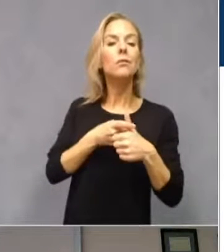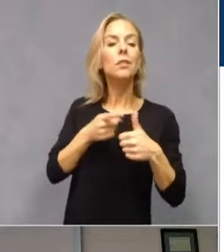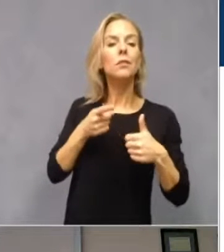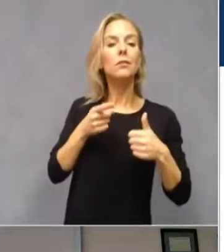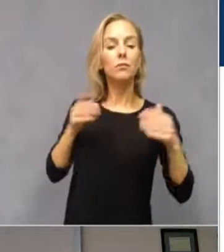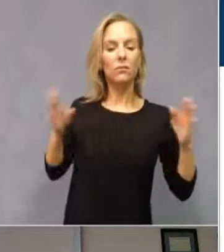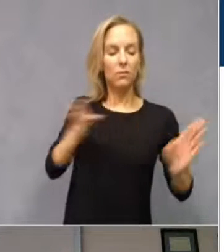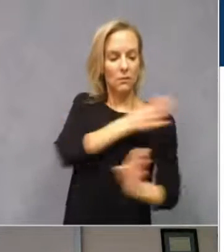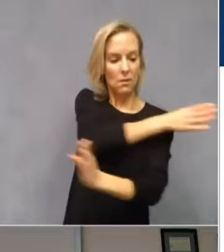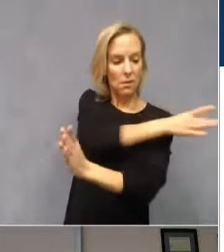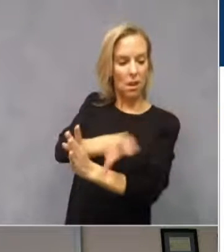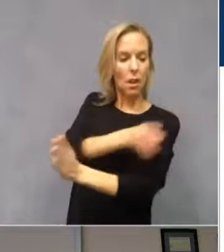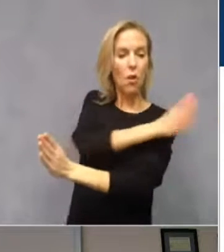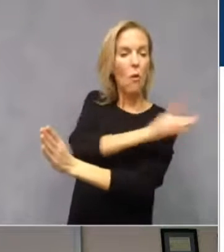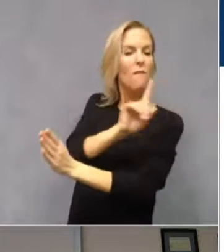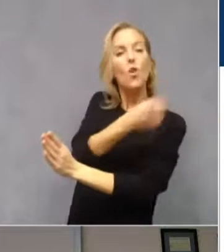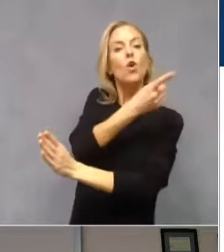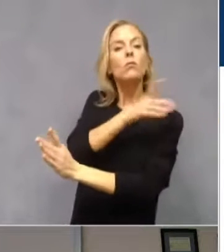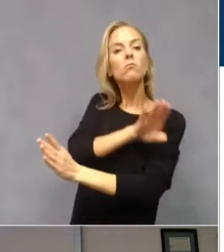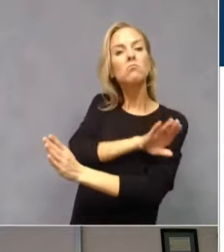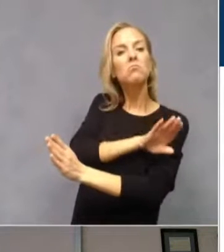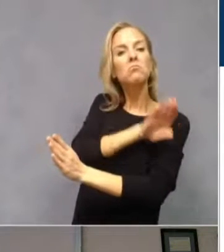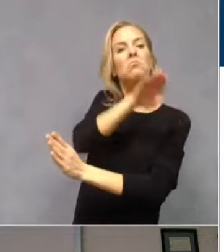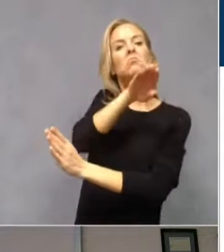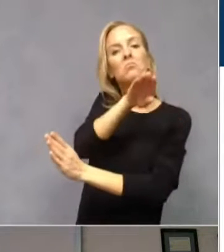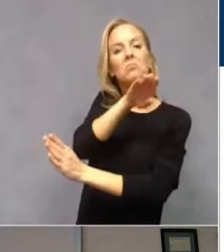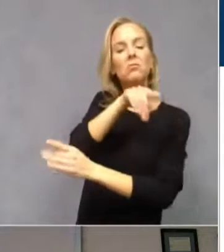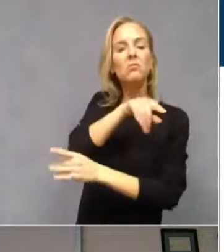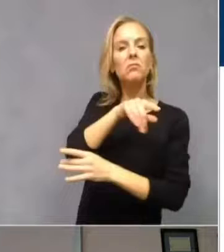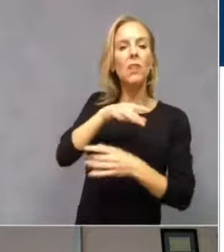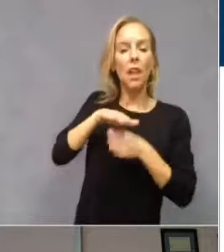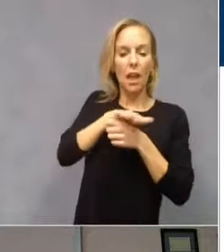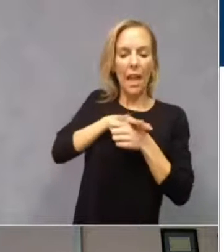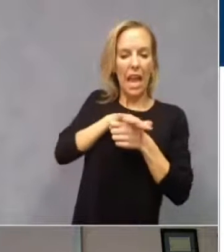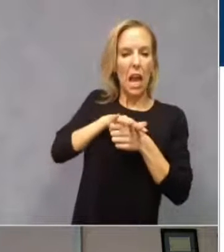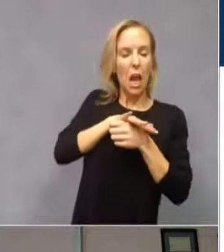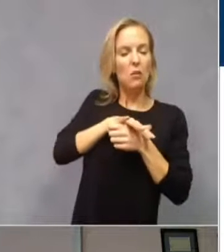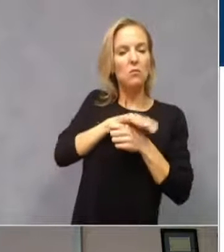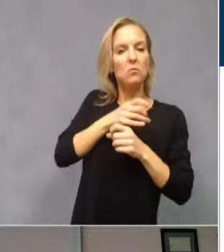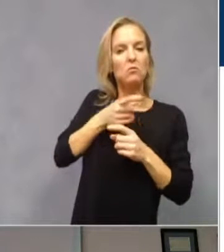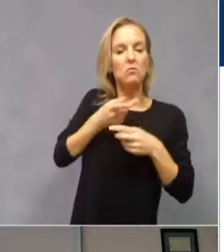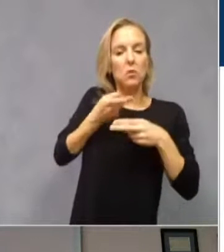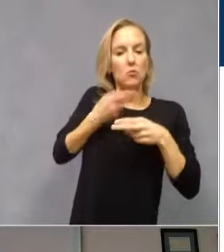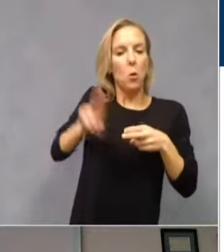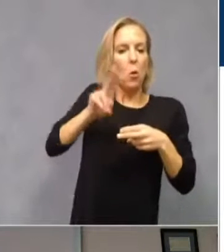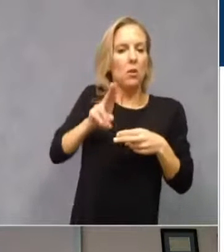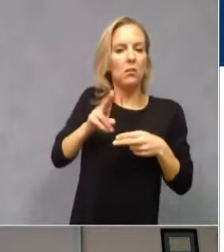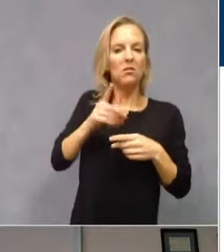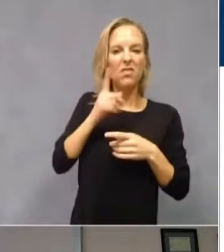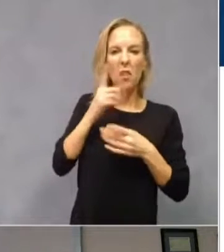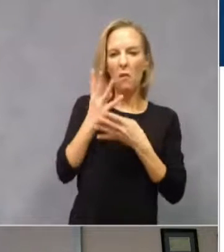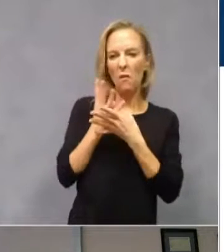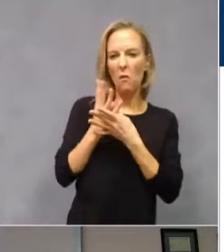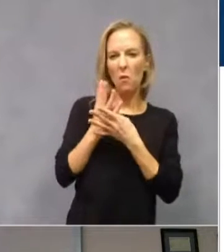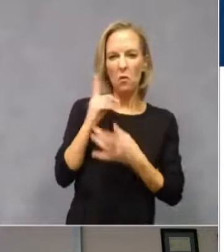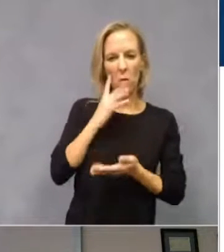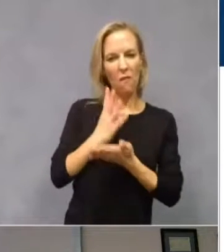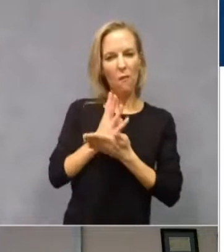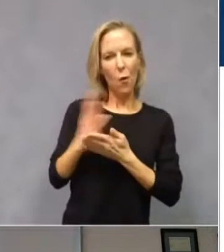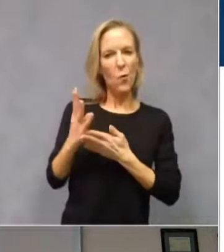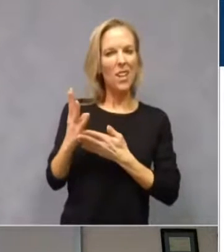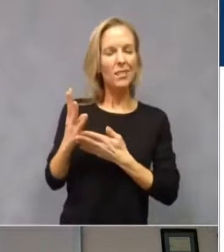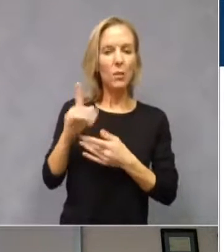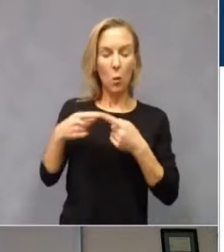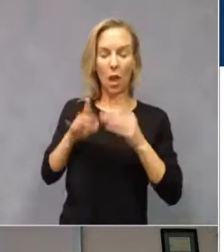in total numbers. It hit smaller number of areas, and it lasted more briefly, less than 4 weeks overall before it hit peak and then